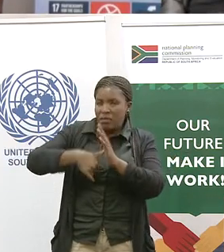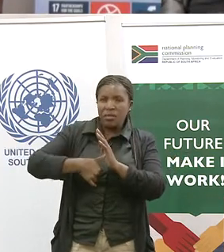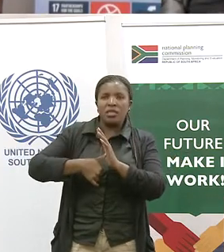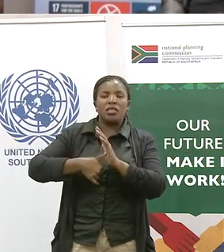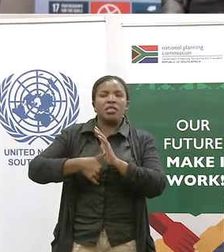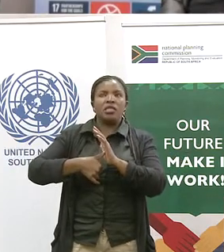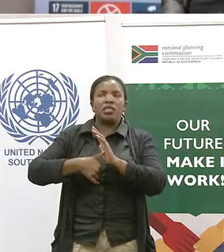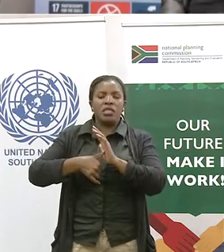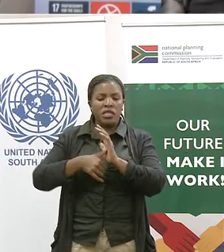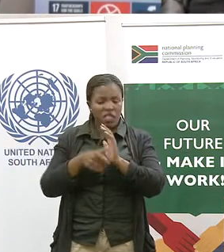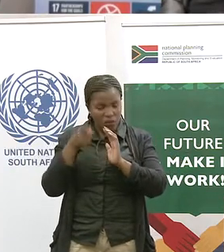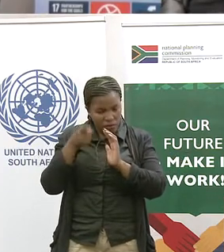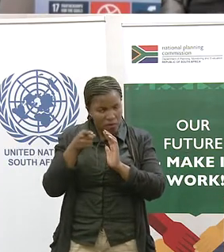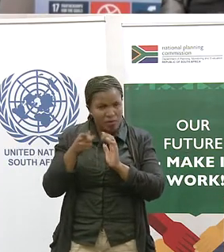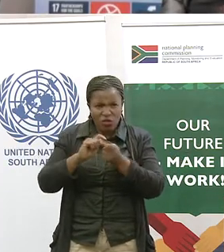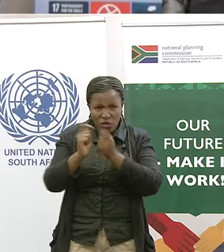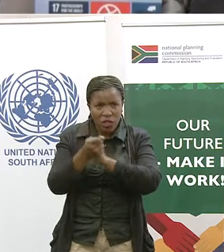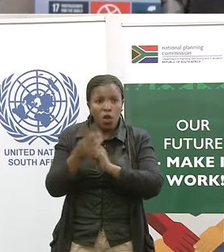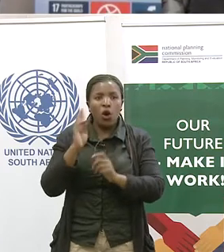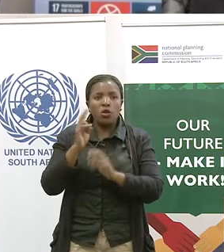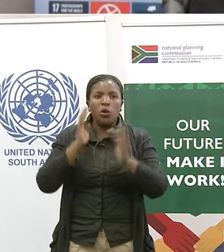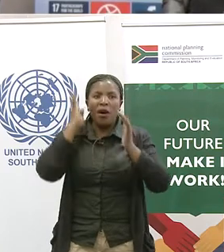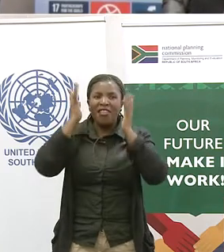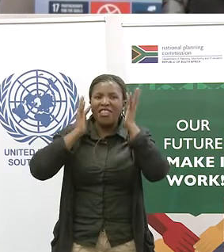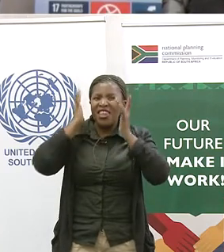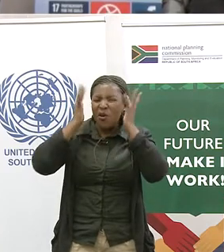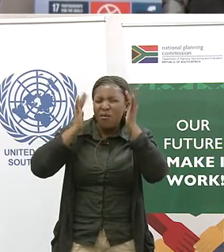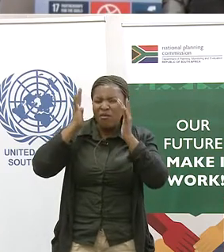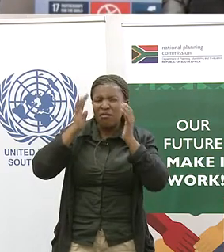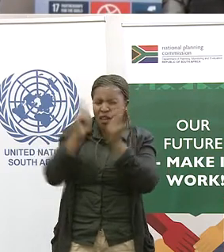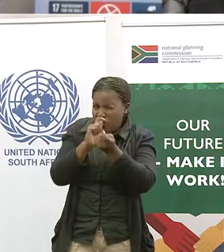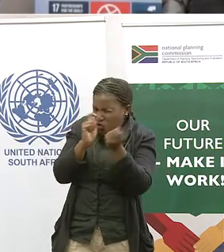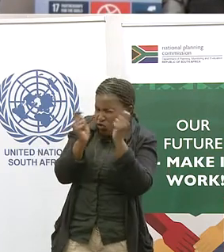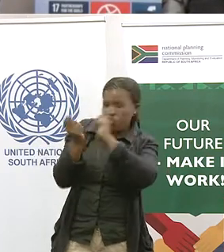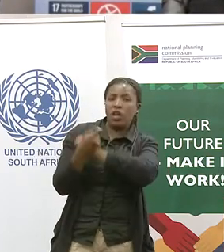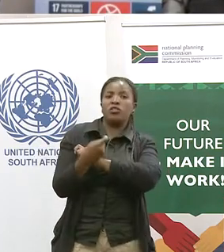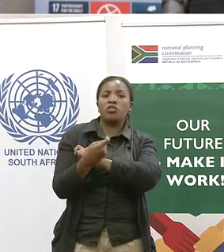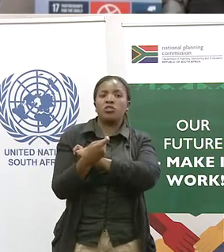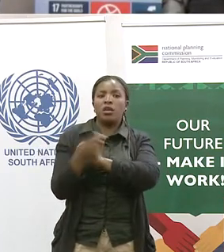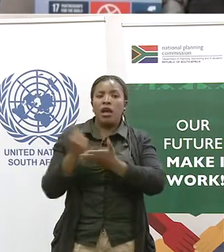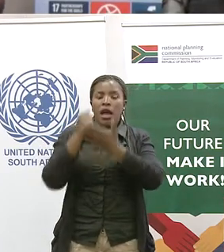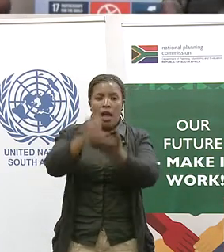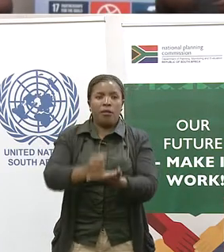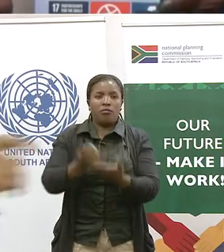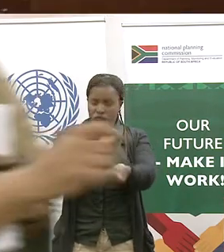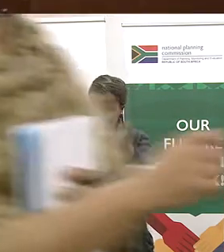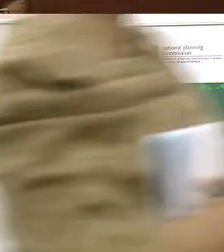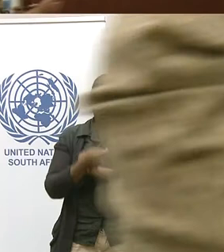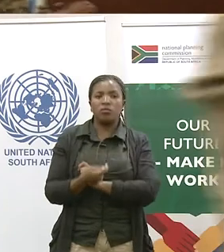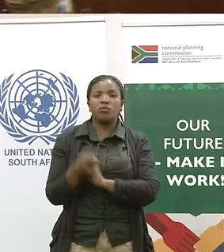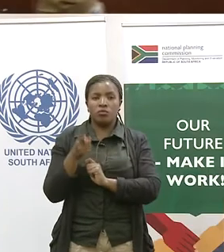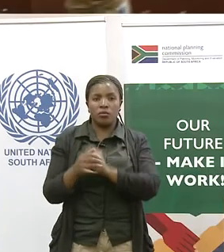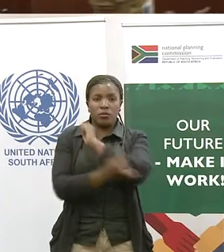re-theorizing around disability can really create in the country. Thank you. Right, thanks very